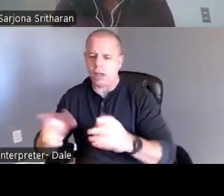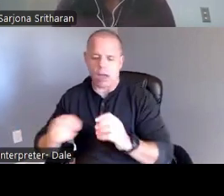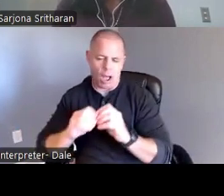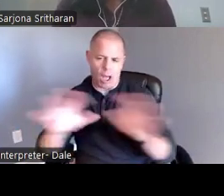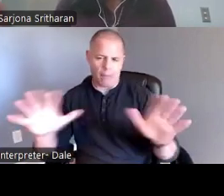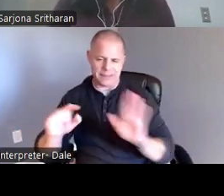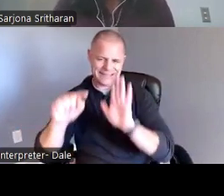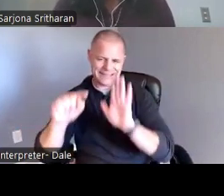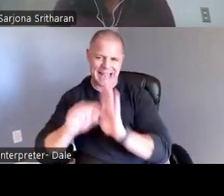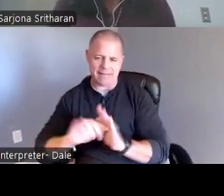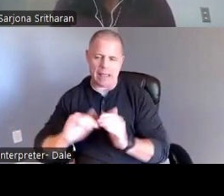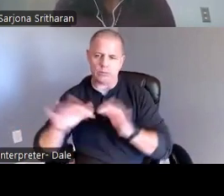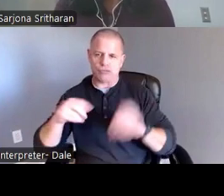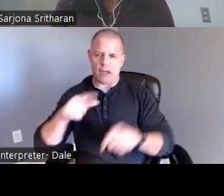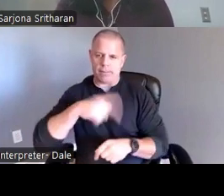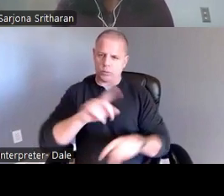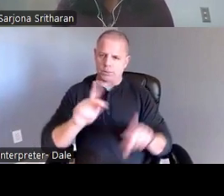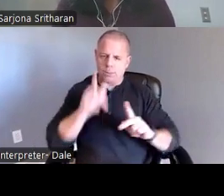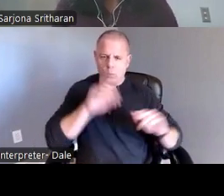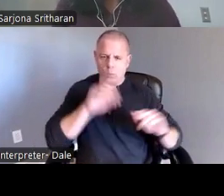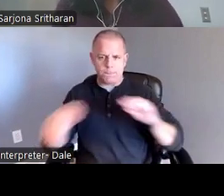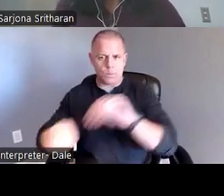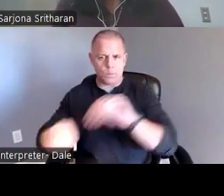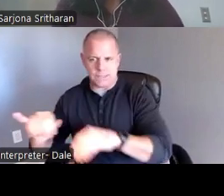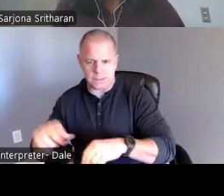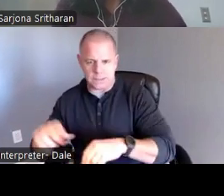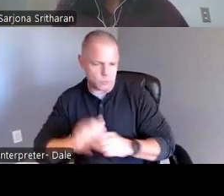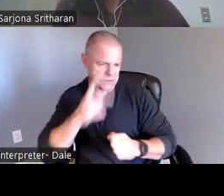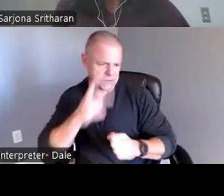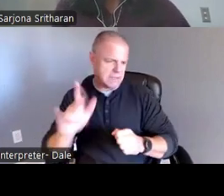ways. And you can see that in these quotes right here.